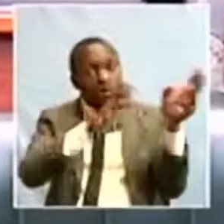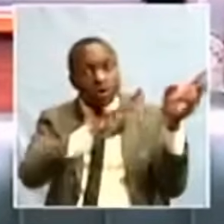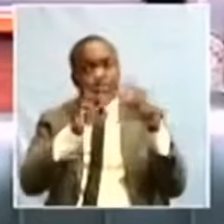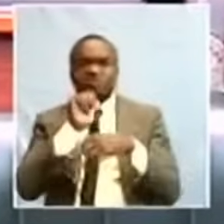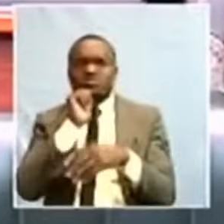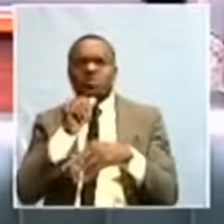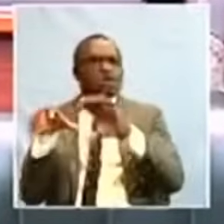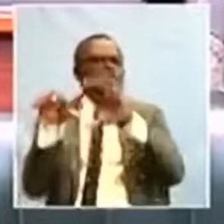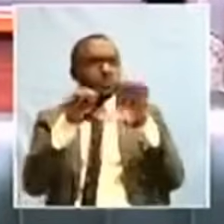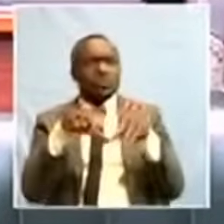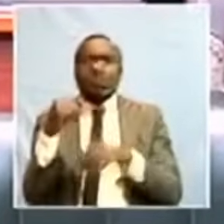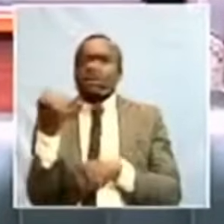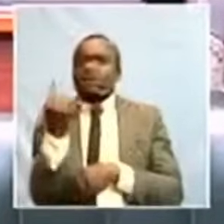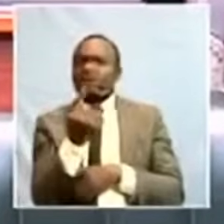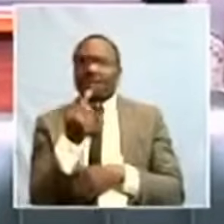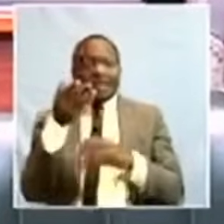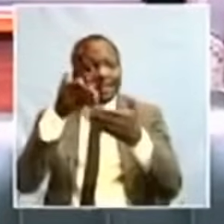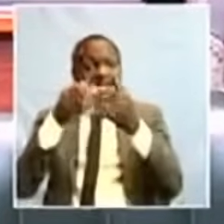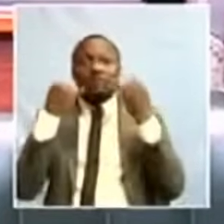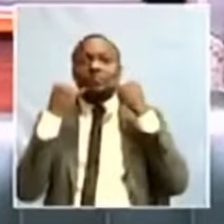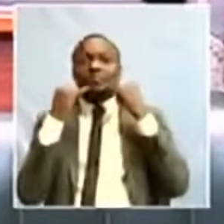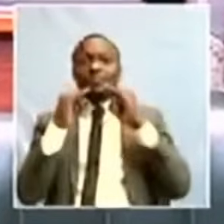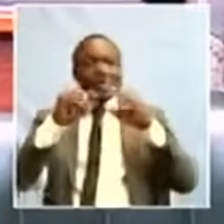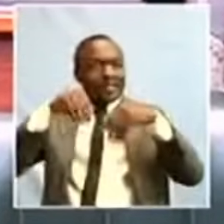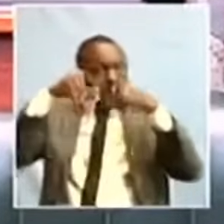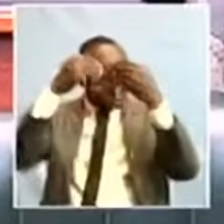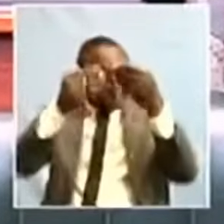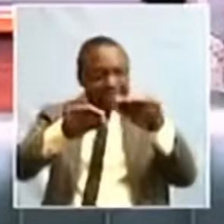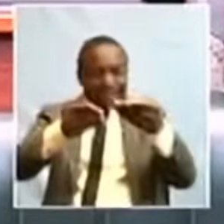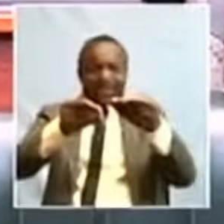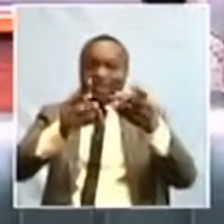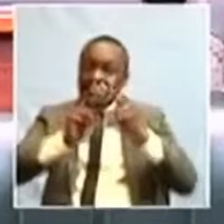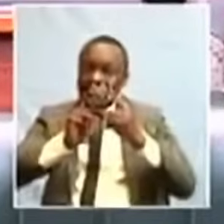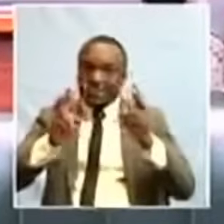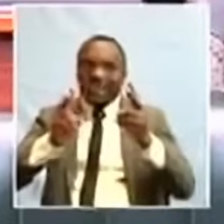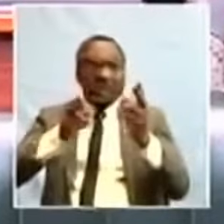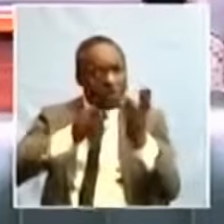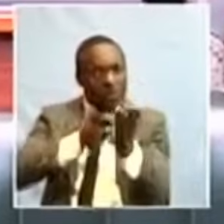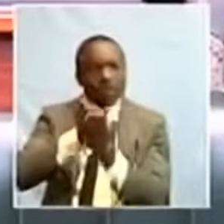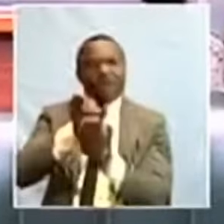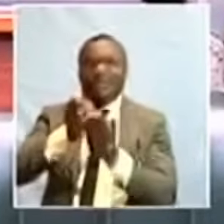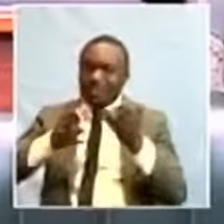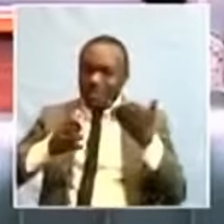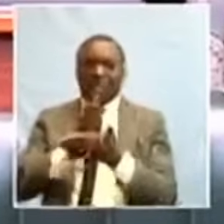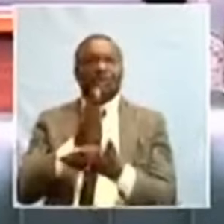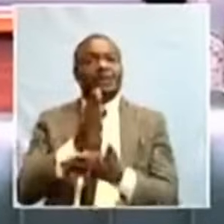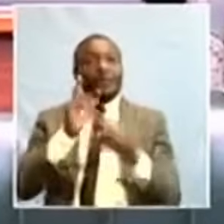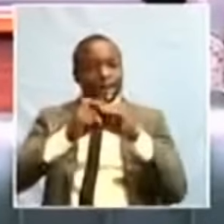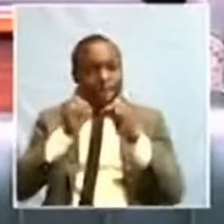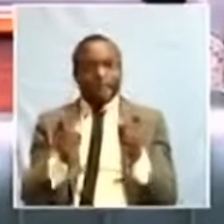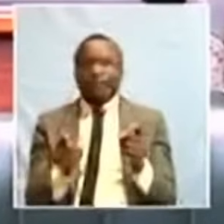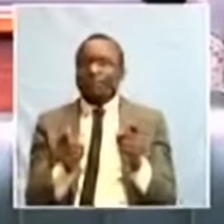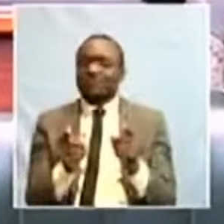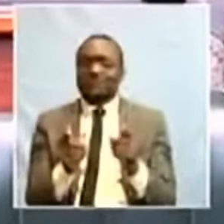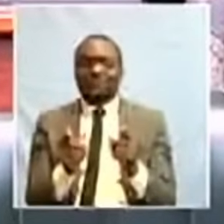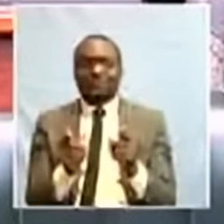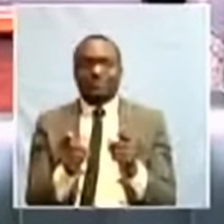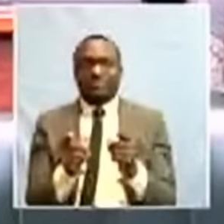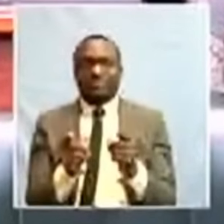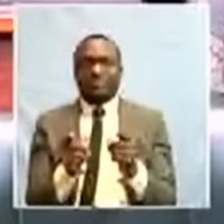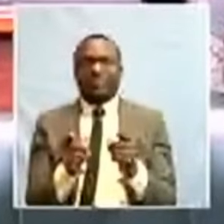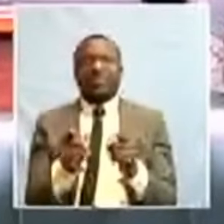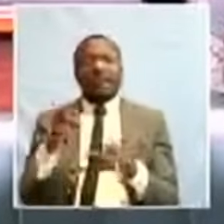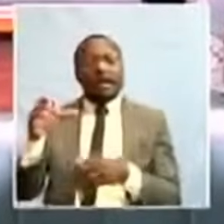about. So they don't do it alone. This information they give is very honest, truthful. But unfortunately,